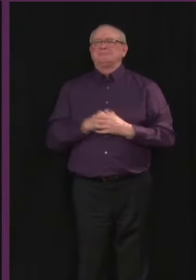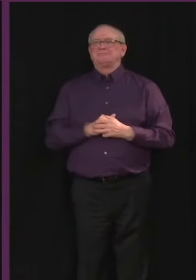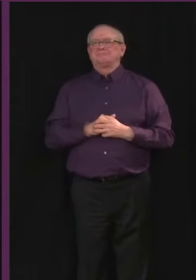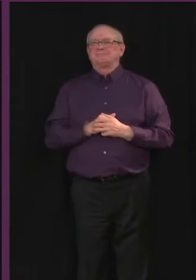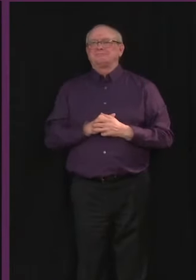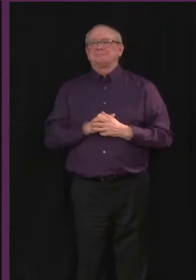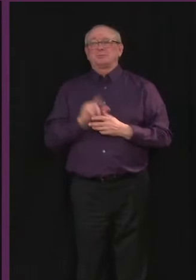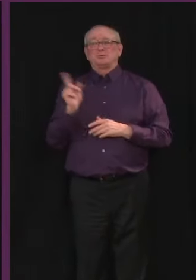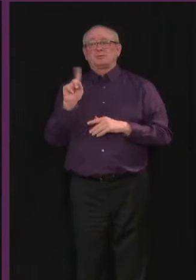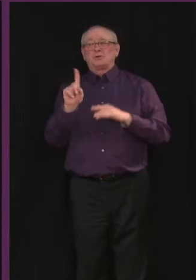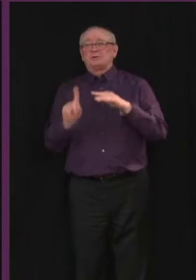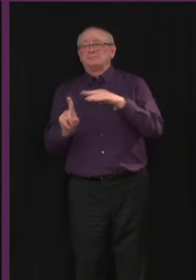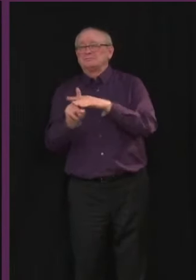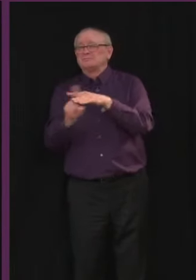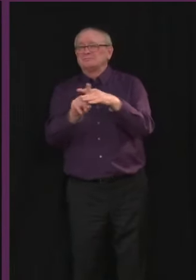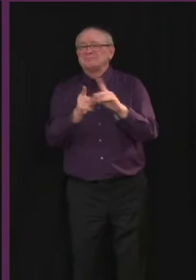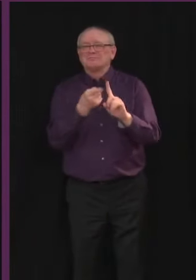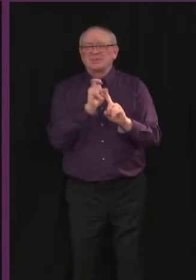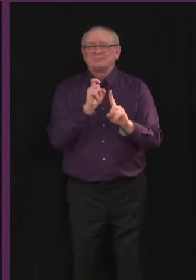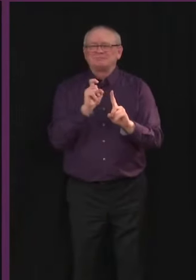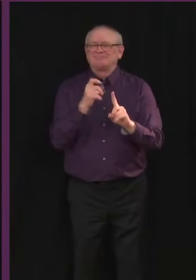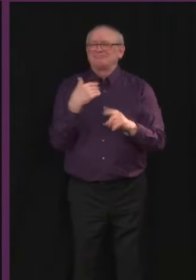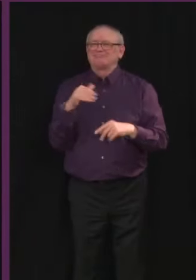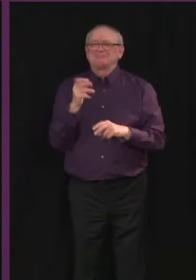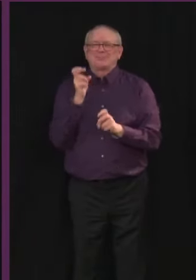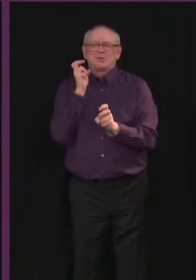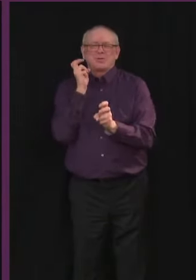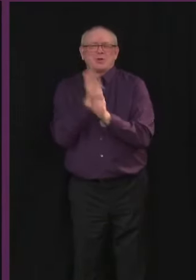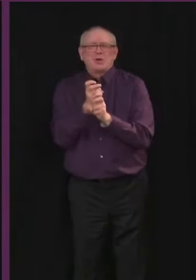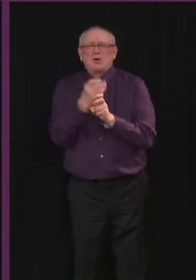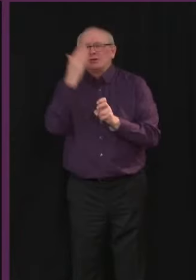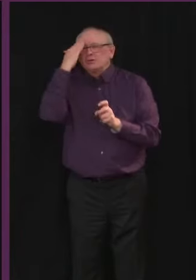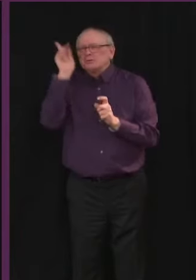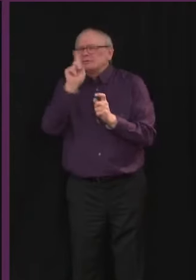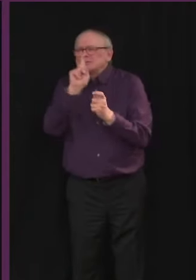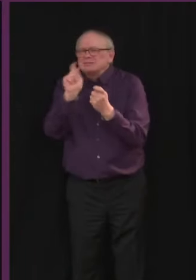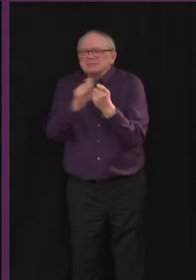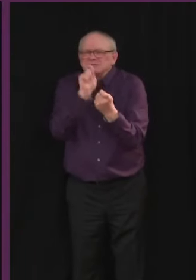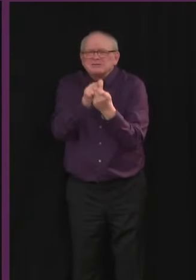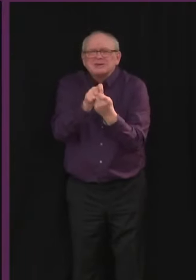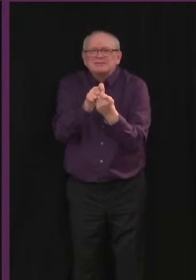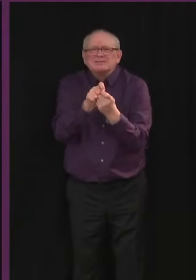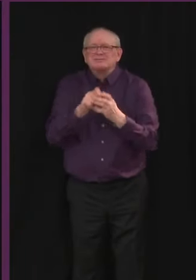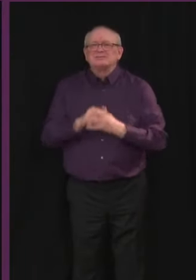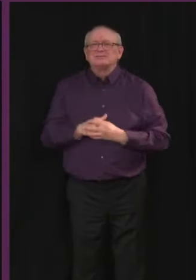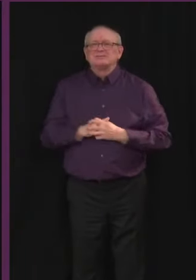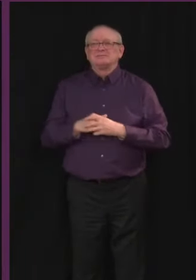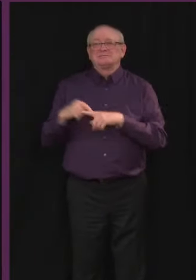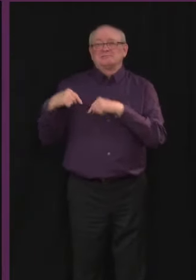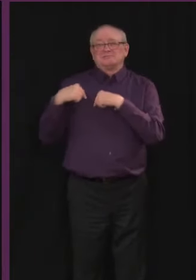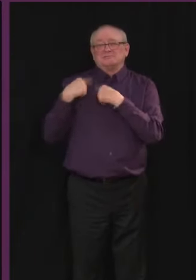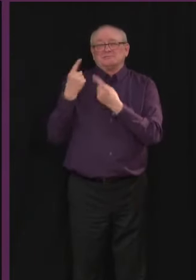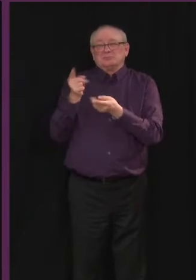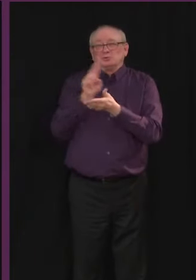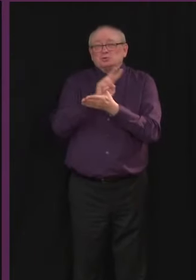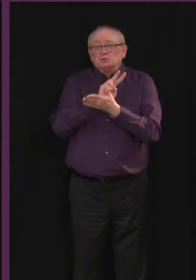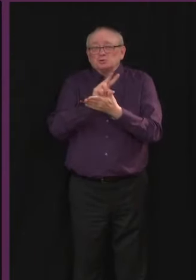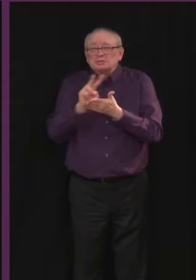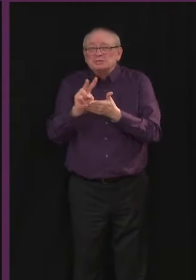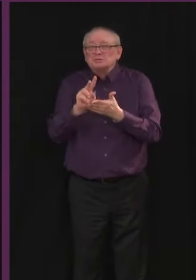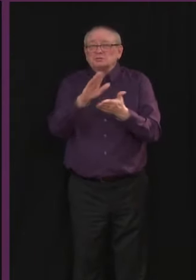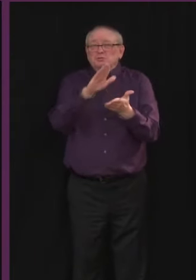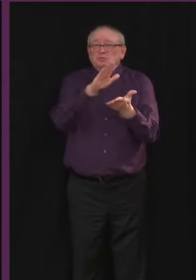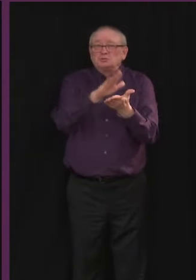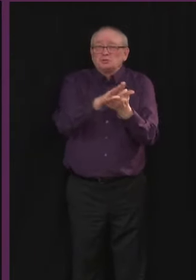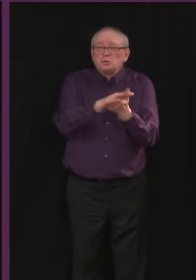weeks, what we see is that our school-aged cases have mostly continued to drop. Again, a little bit of a plateau